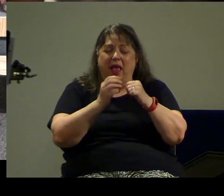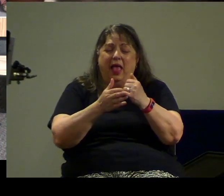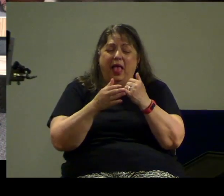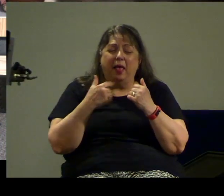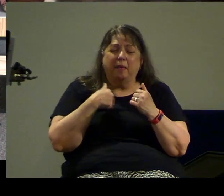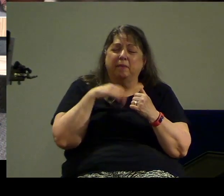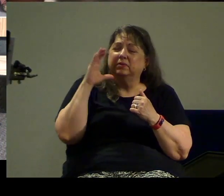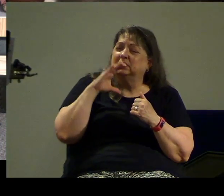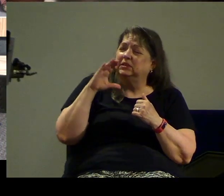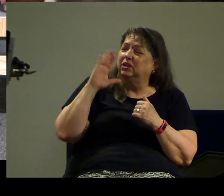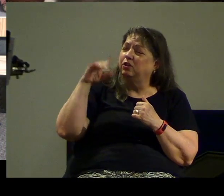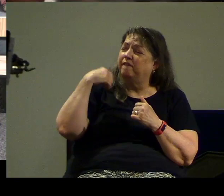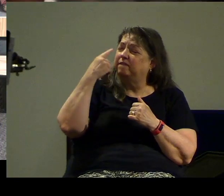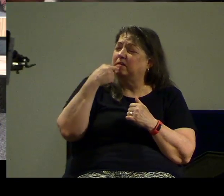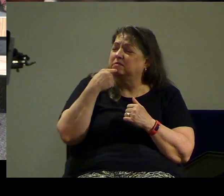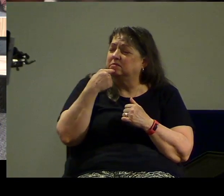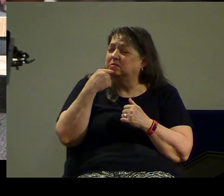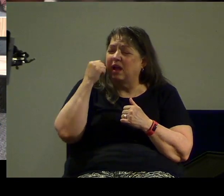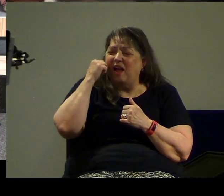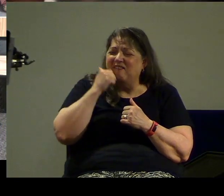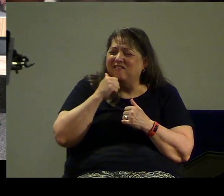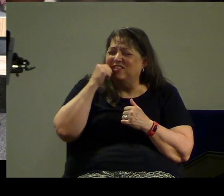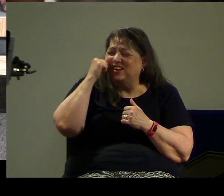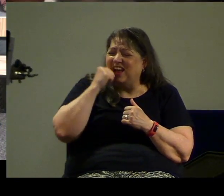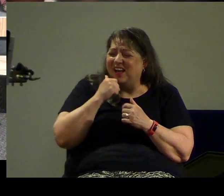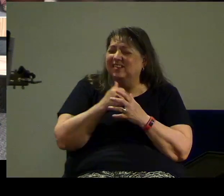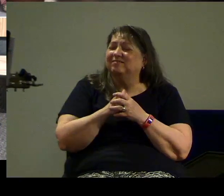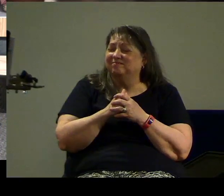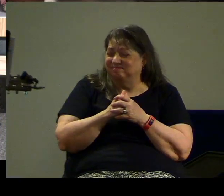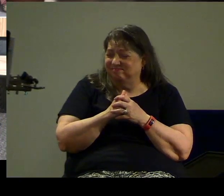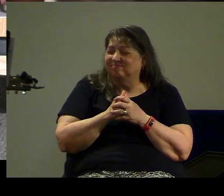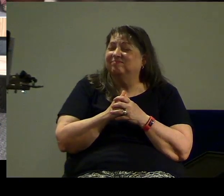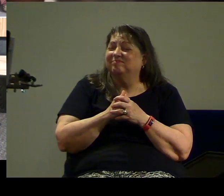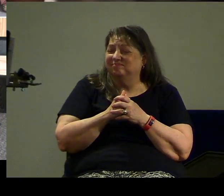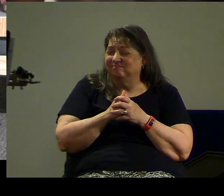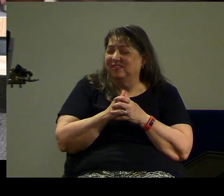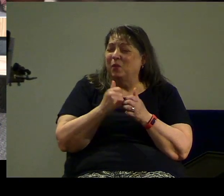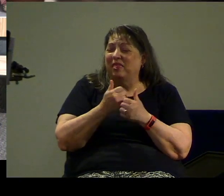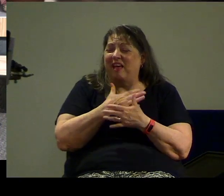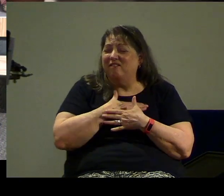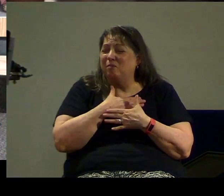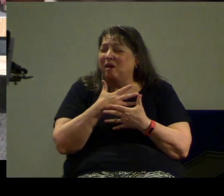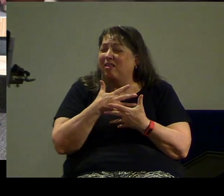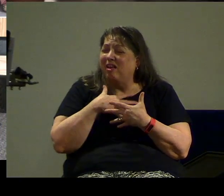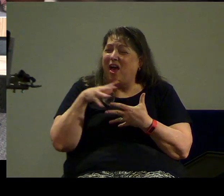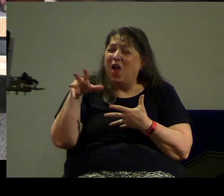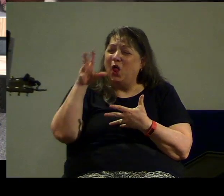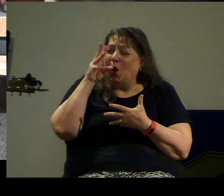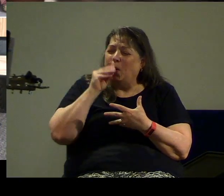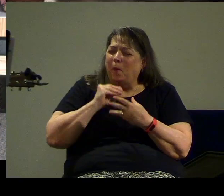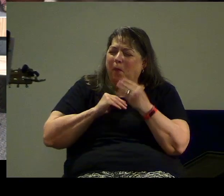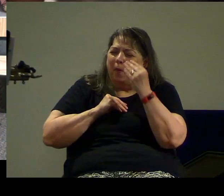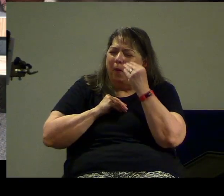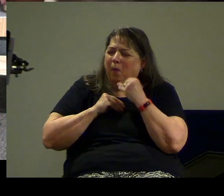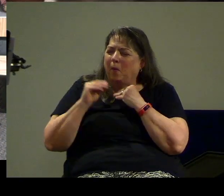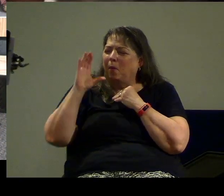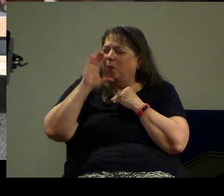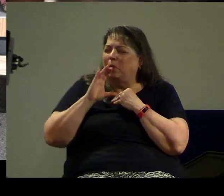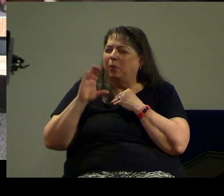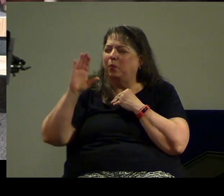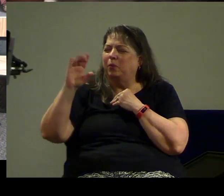your face on a daily basis. Lord, with every breath we breathe, may we seek your holy